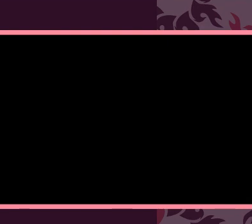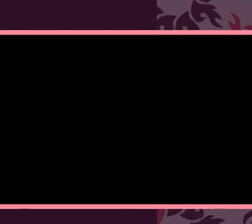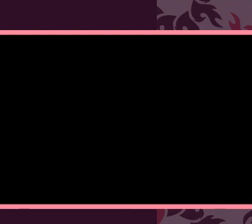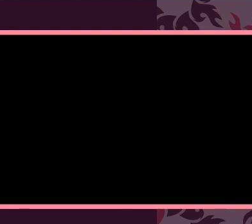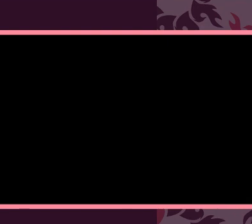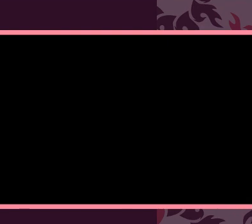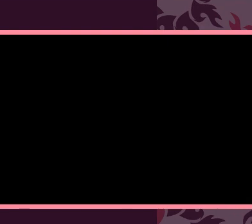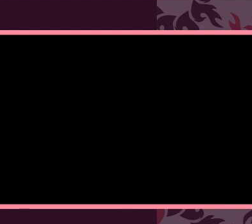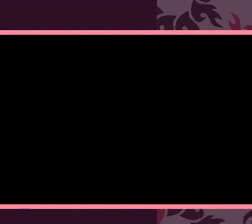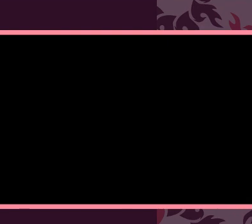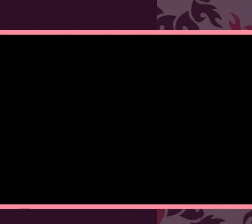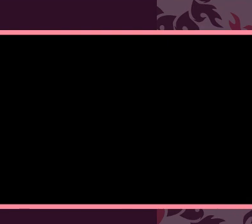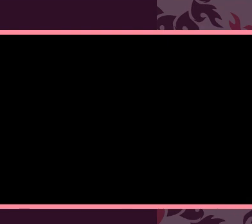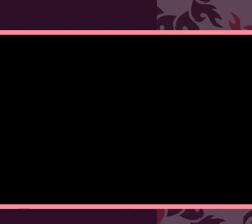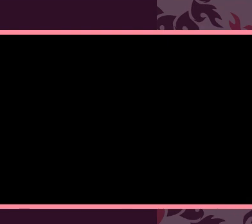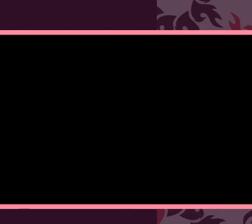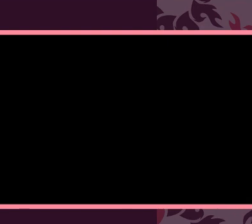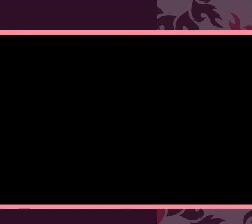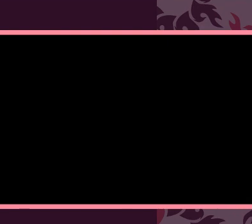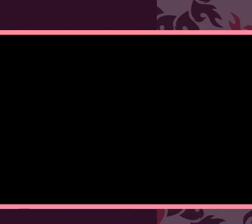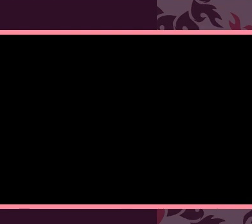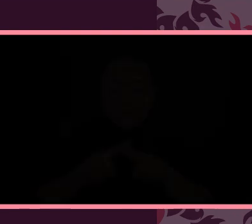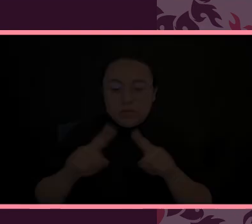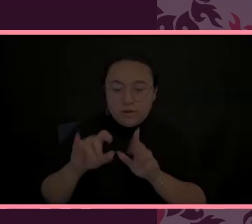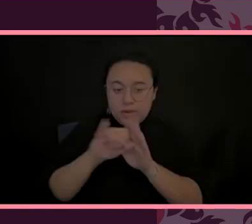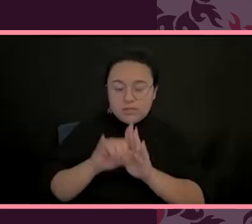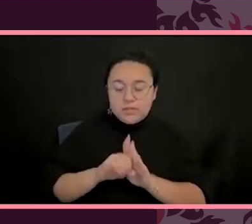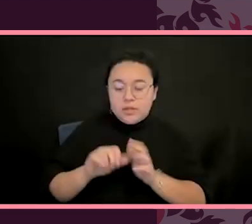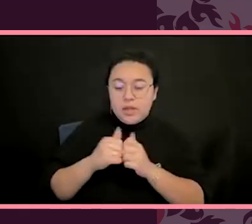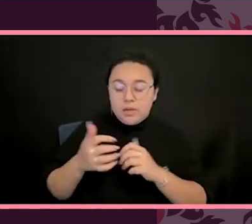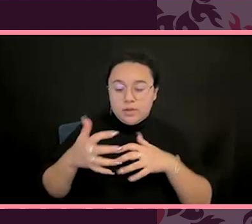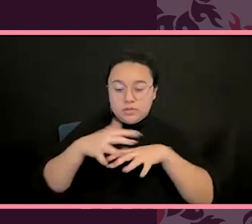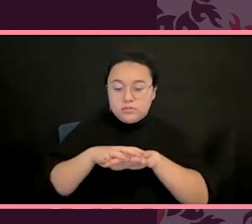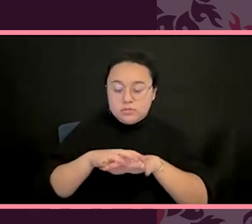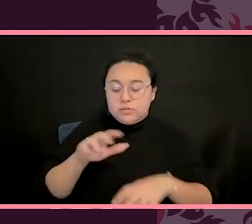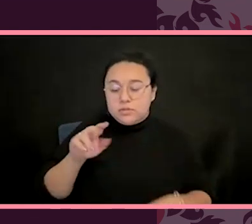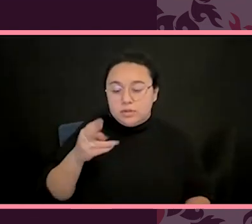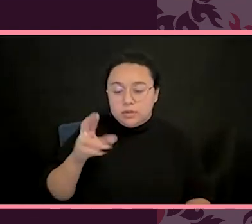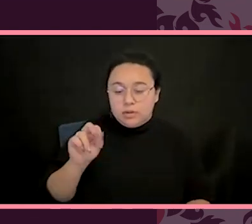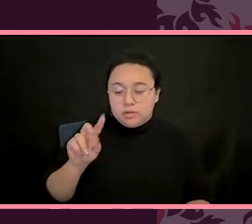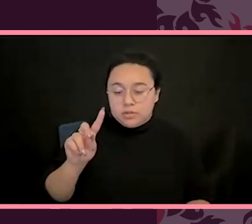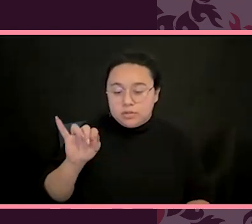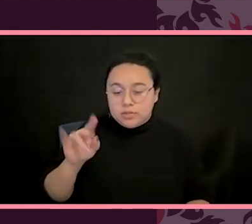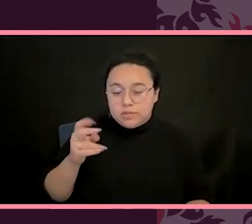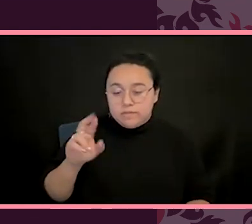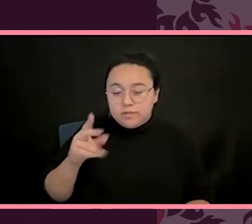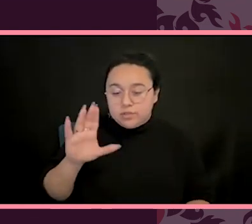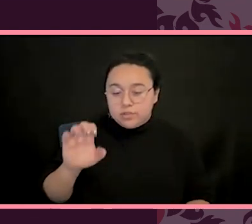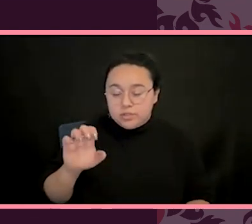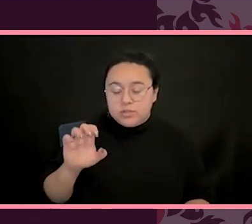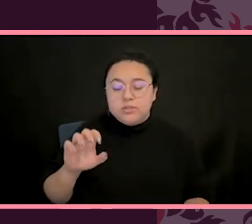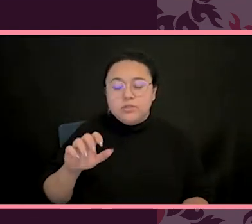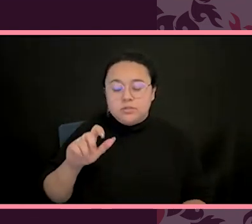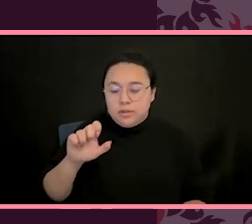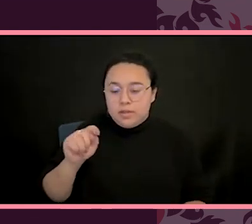the intersection of neurodivergence, ethnicity, race, the type